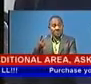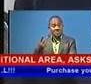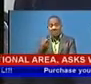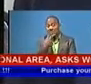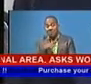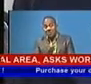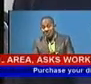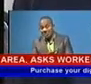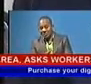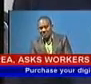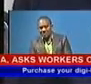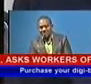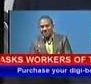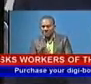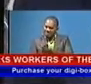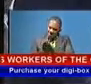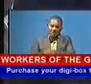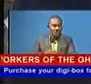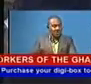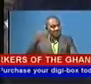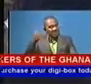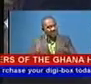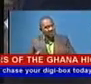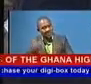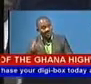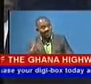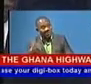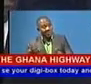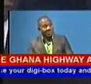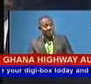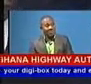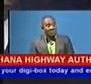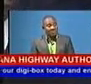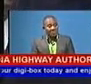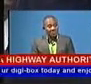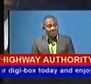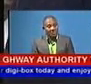and pin sheets simply to mislead the court